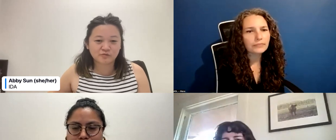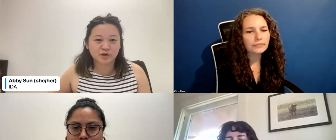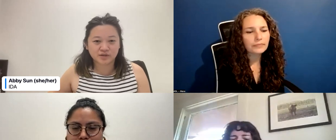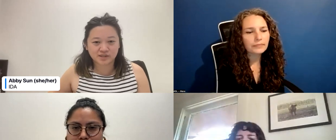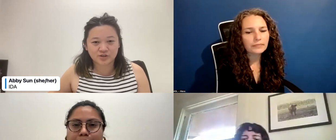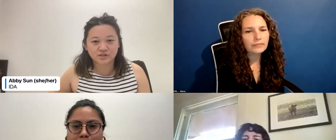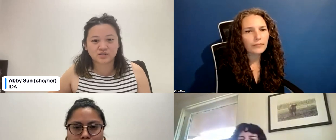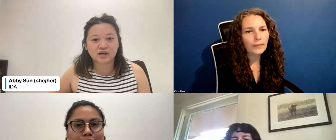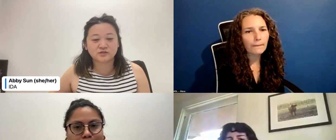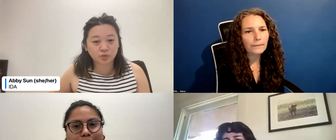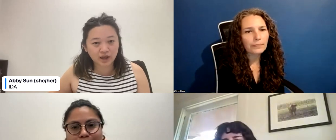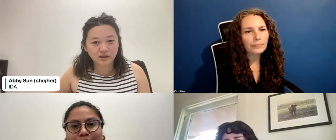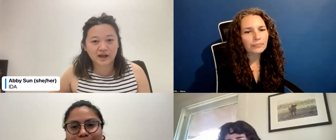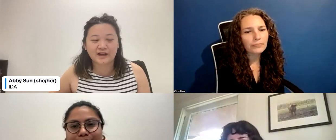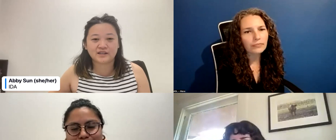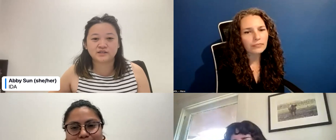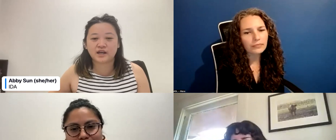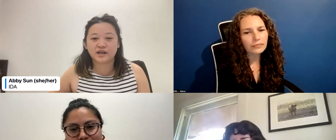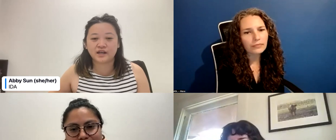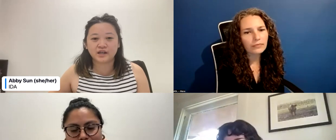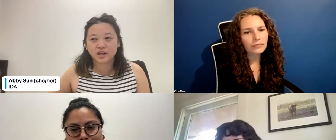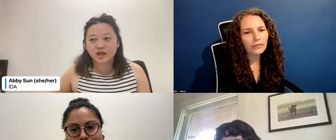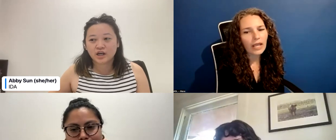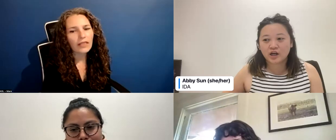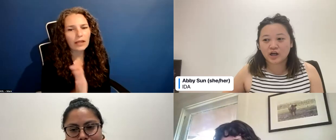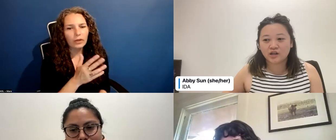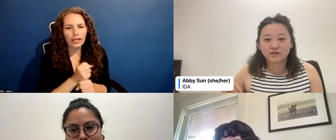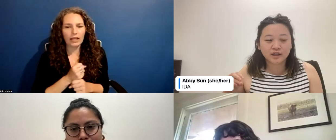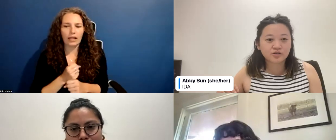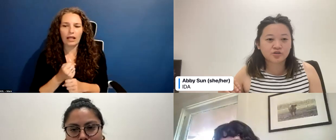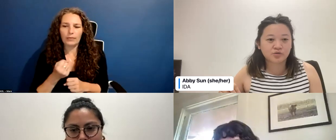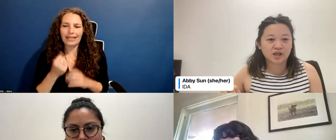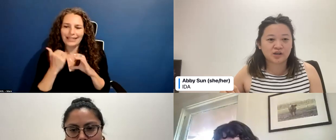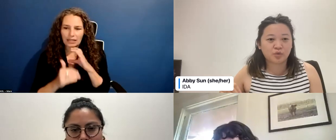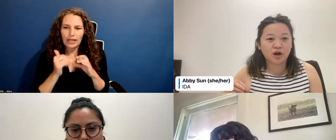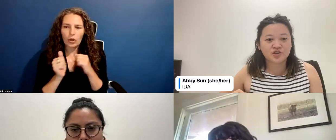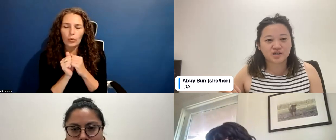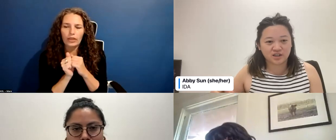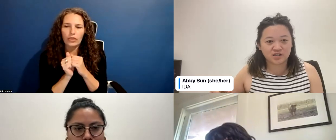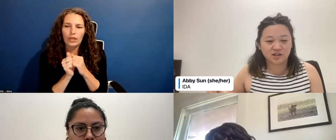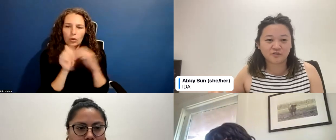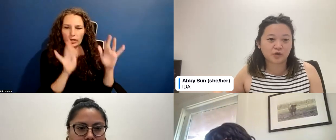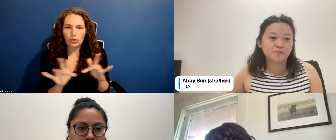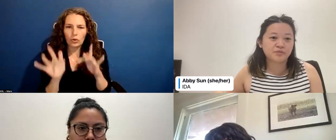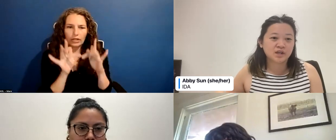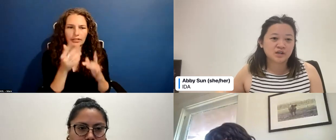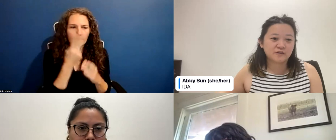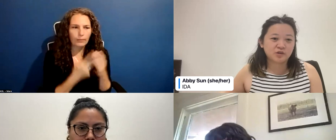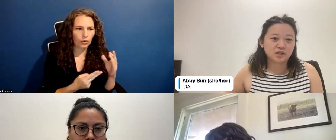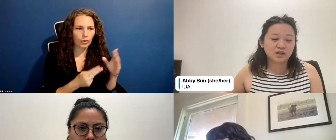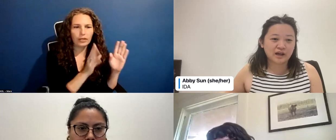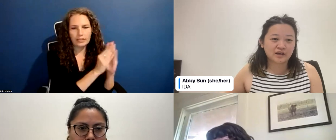of both sessions as well as a, uh, link to a project intake form.